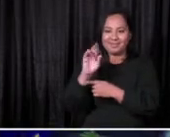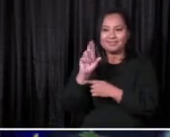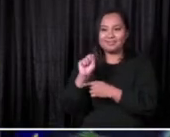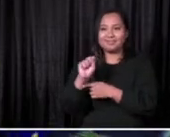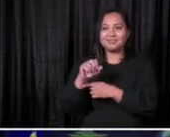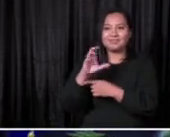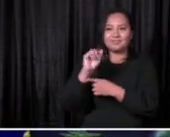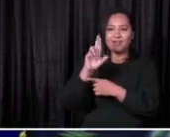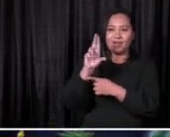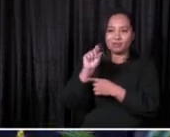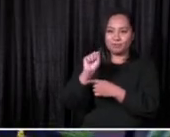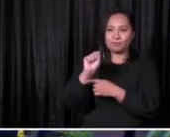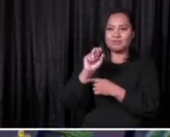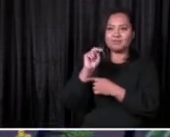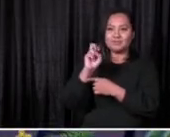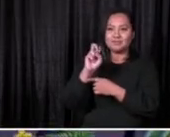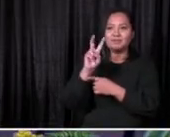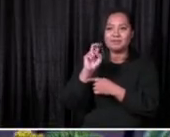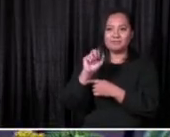Navarez.